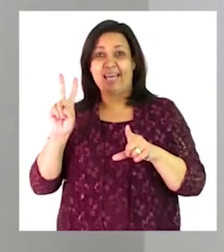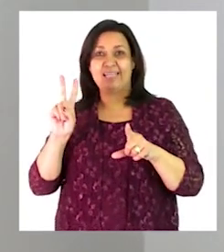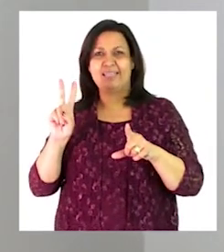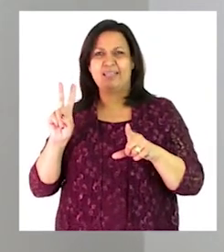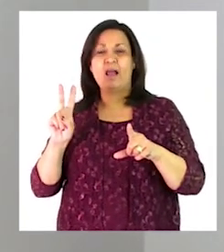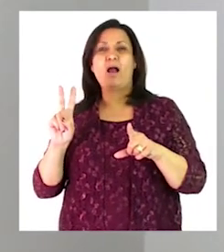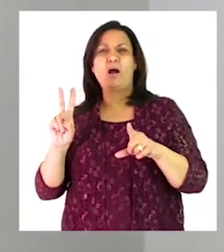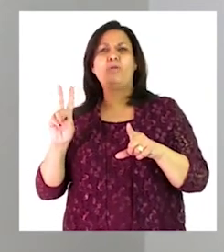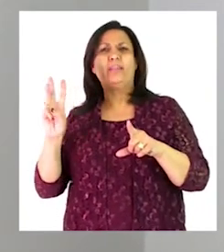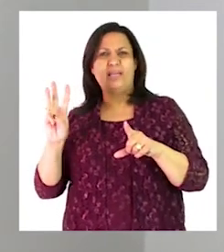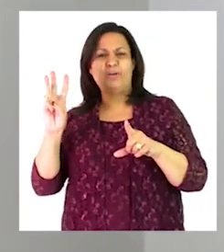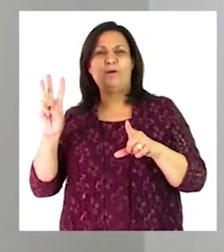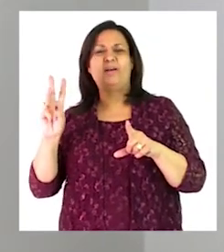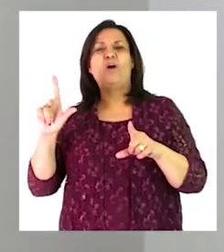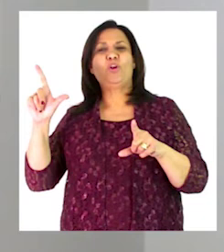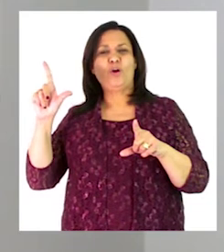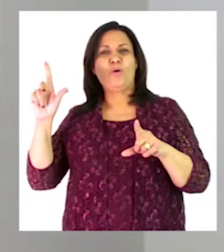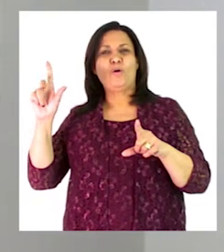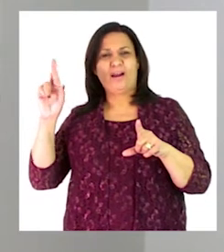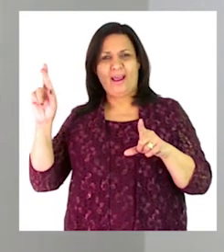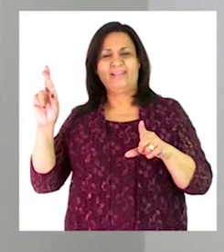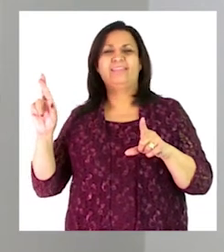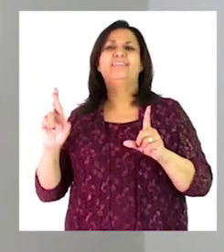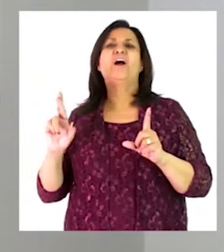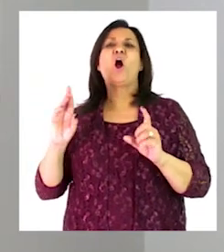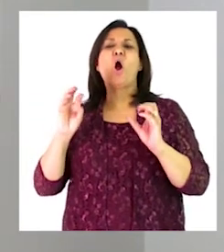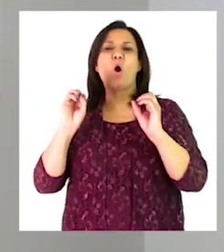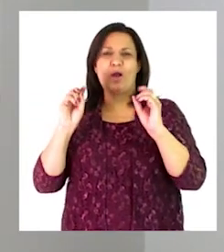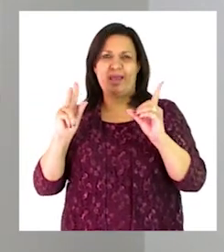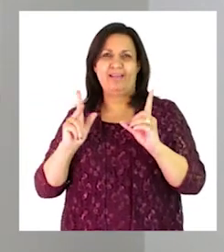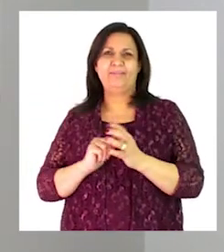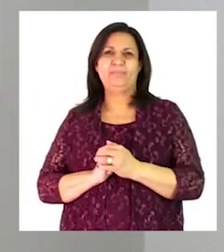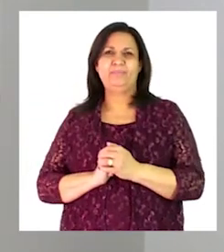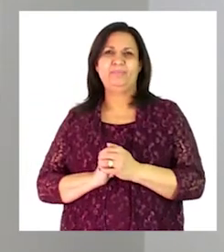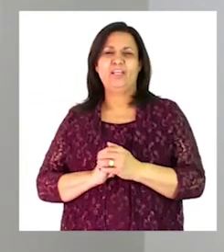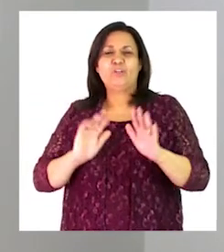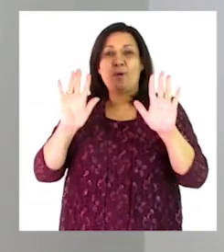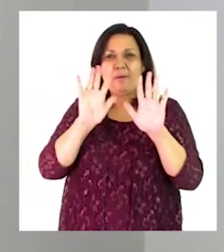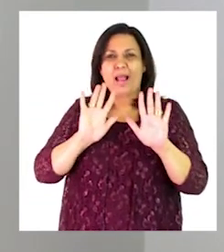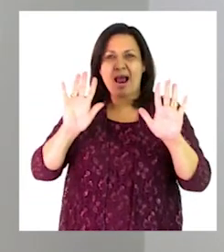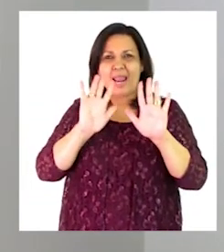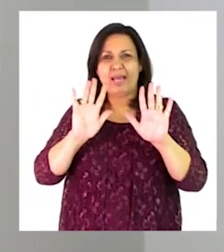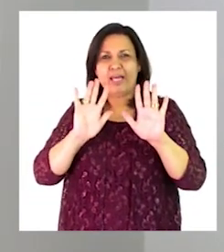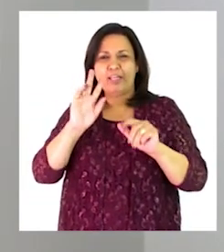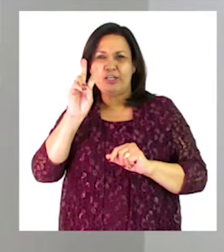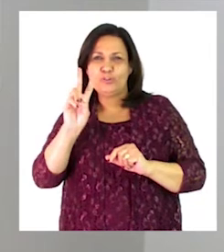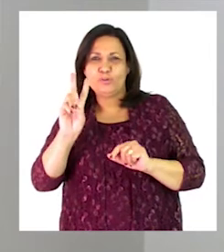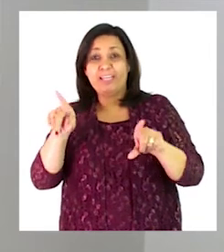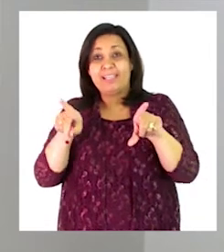third picture on the other side. Now we need to color these